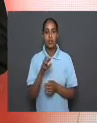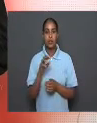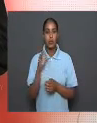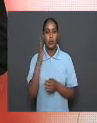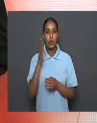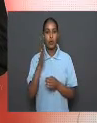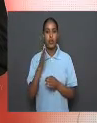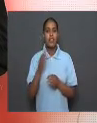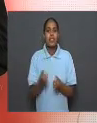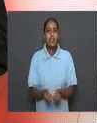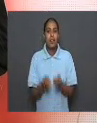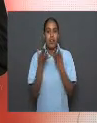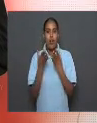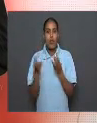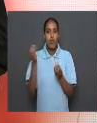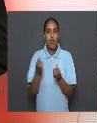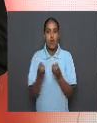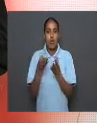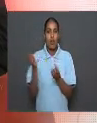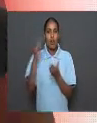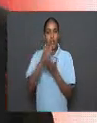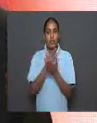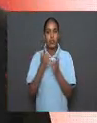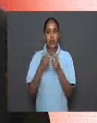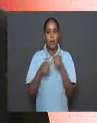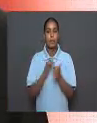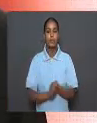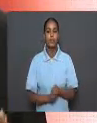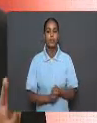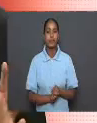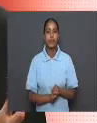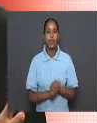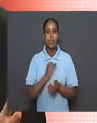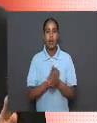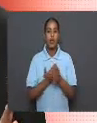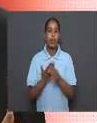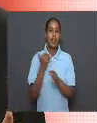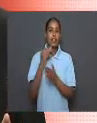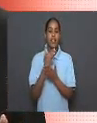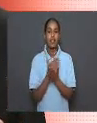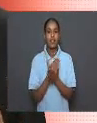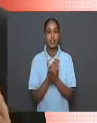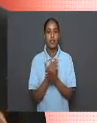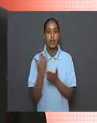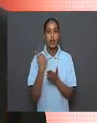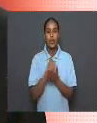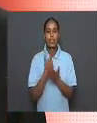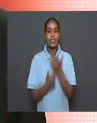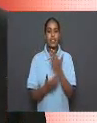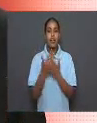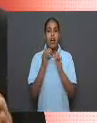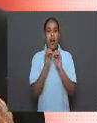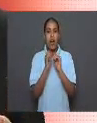be several more lessons to come. In our last lesson, we